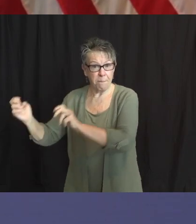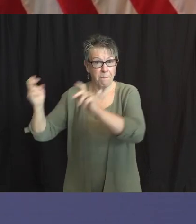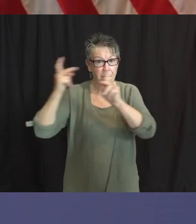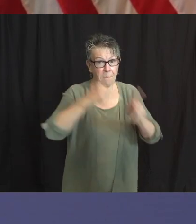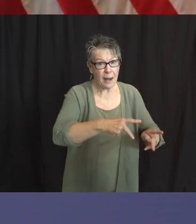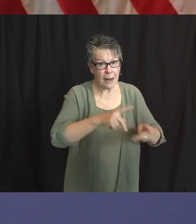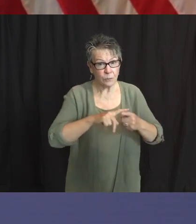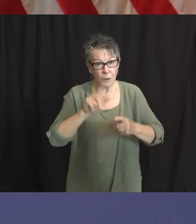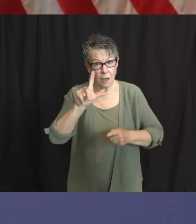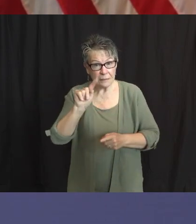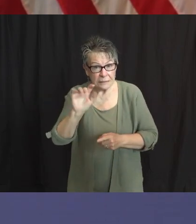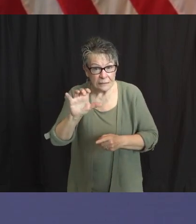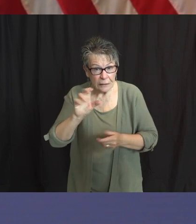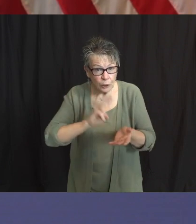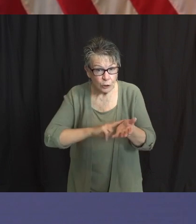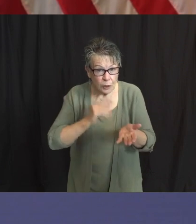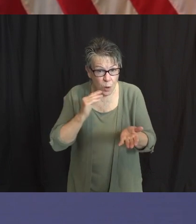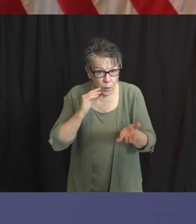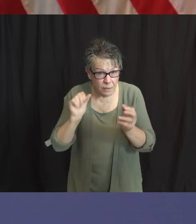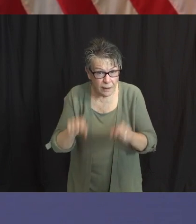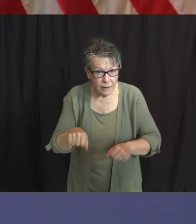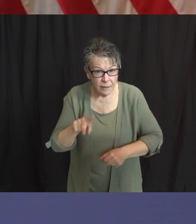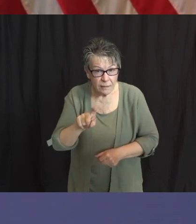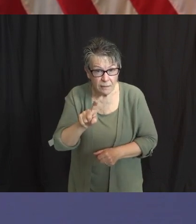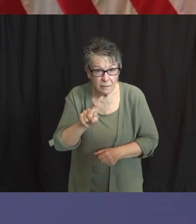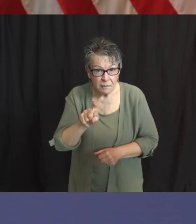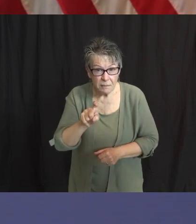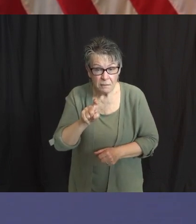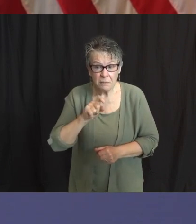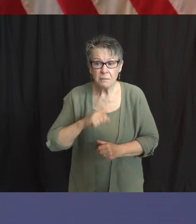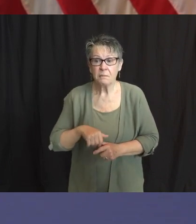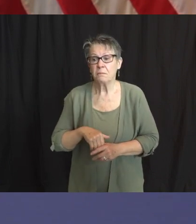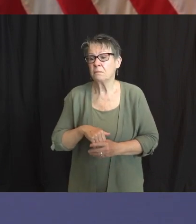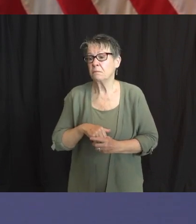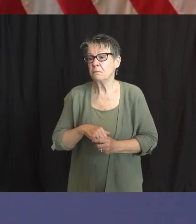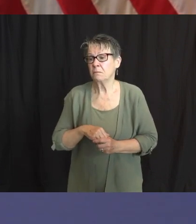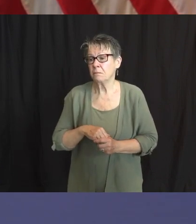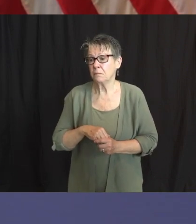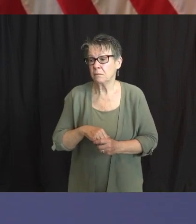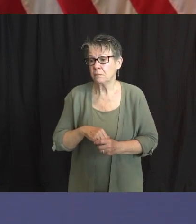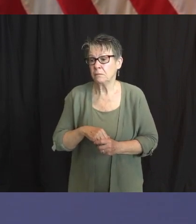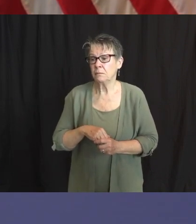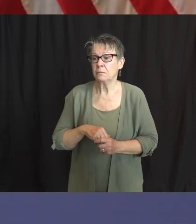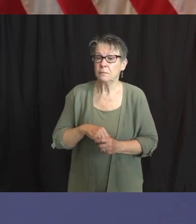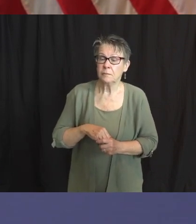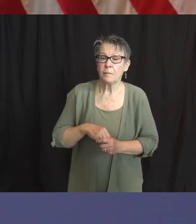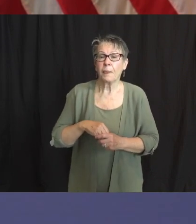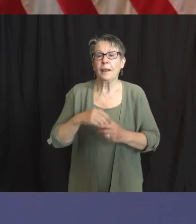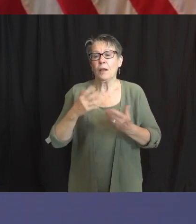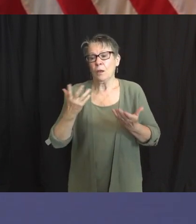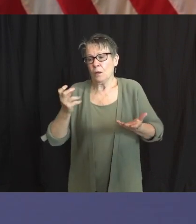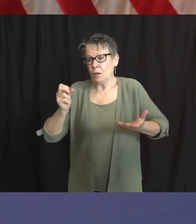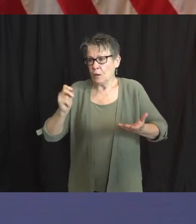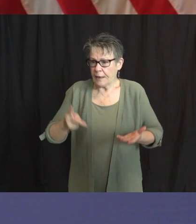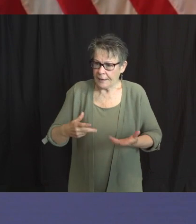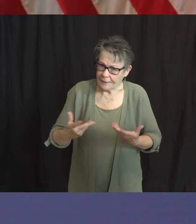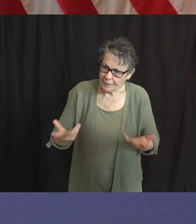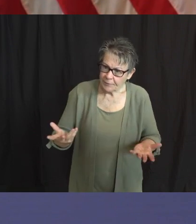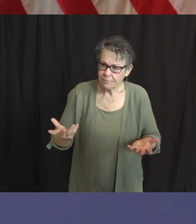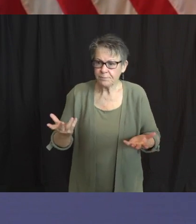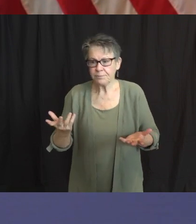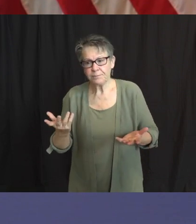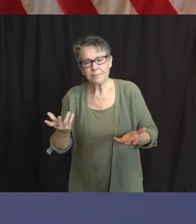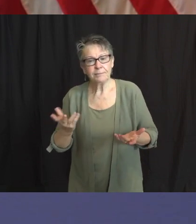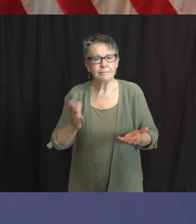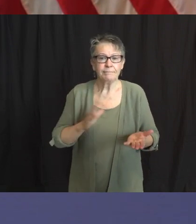here, that this is a matter of weeks. So I would hope that the reality is,